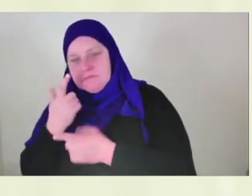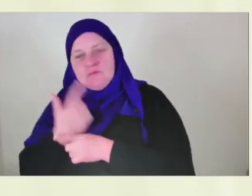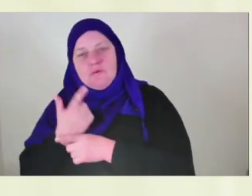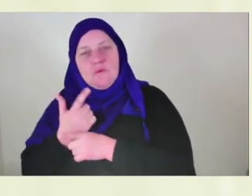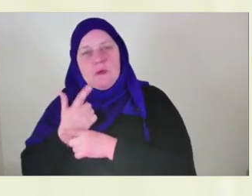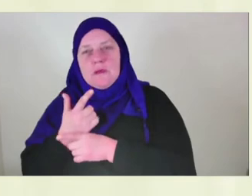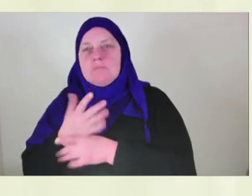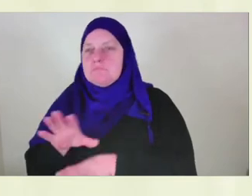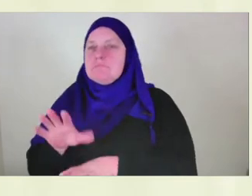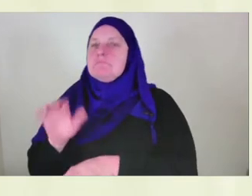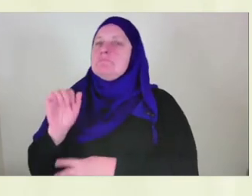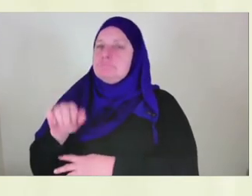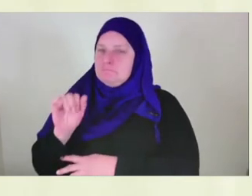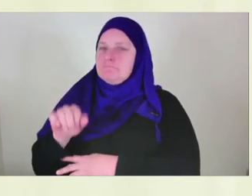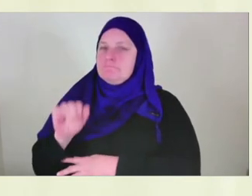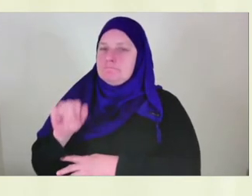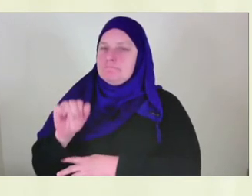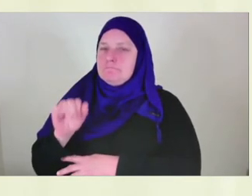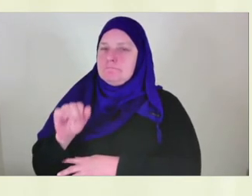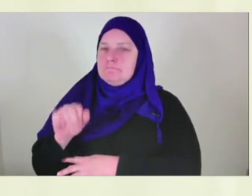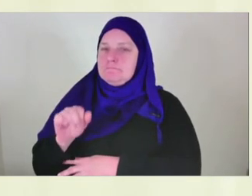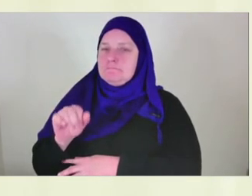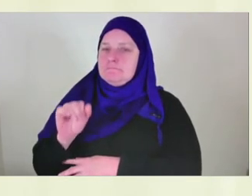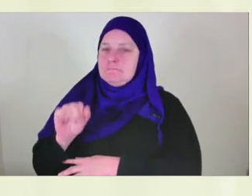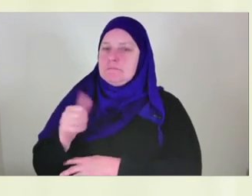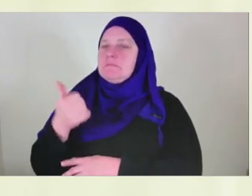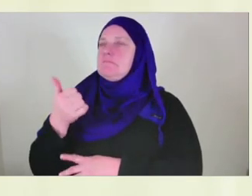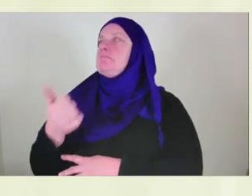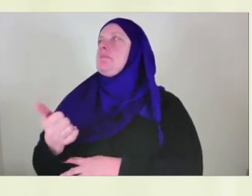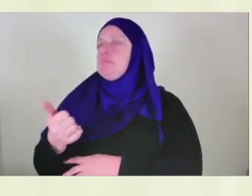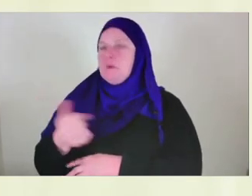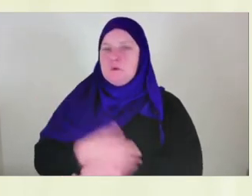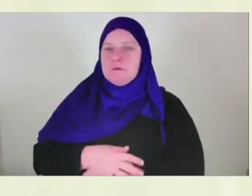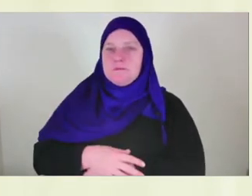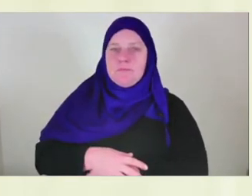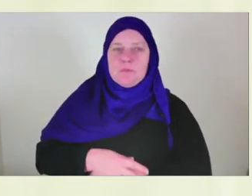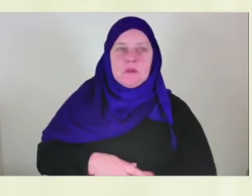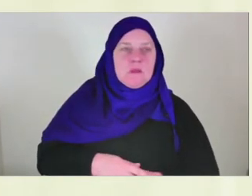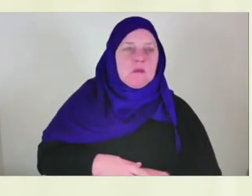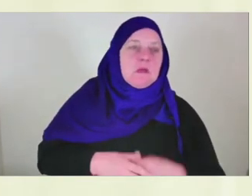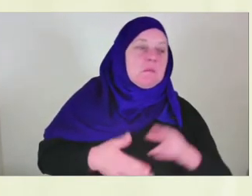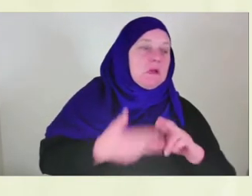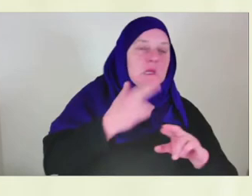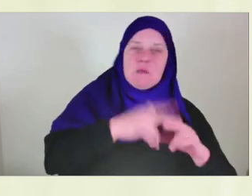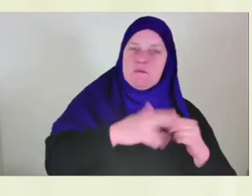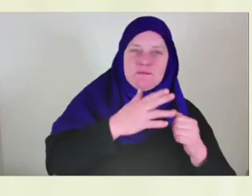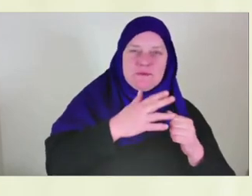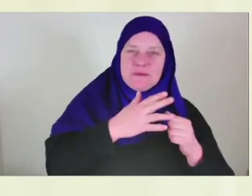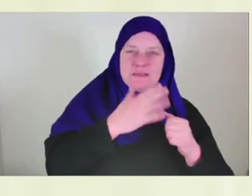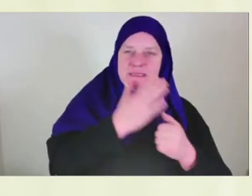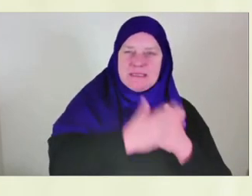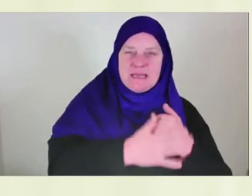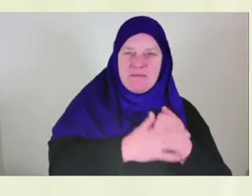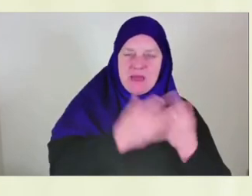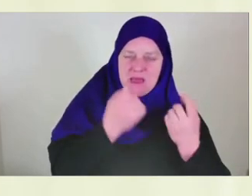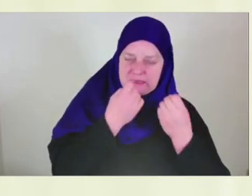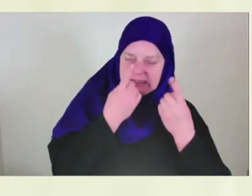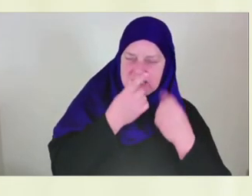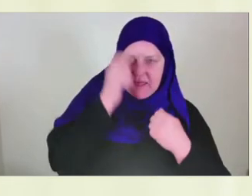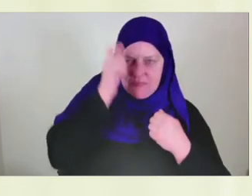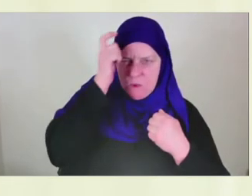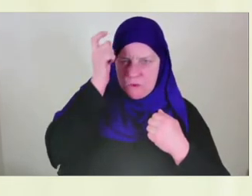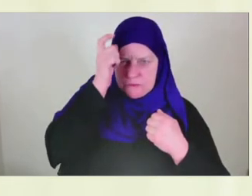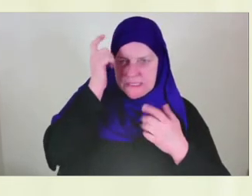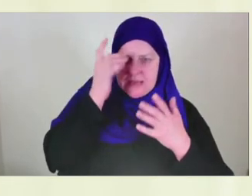the Khums concept, they absorbed what he was saying. Other people that don't understand the concept, it's honestly, difficult. You don't